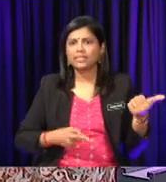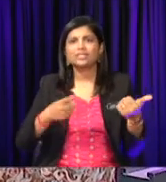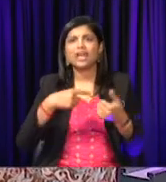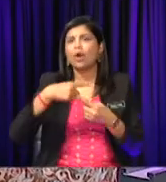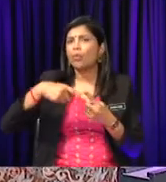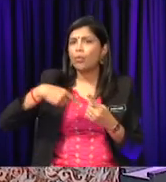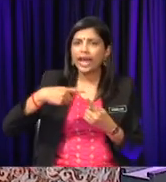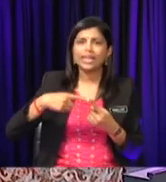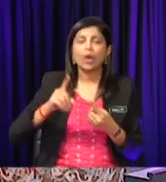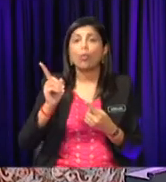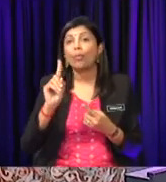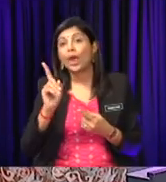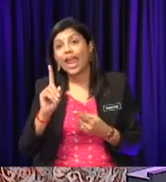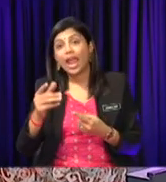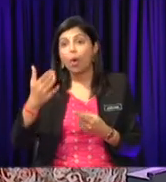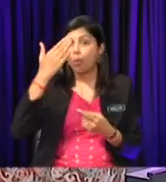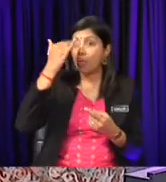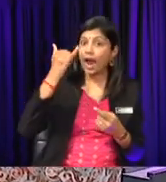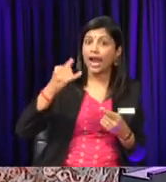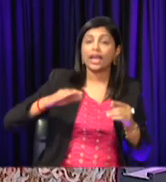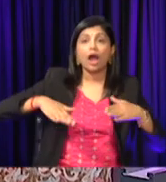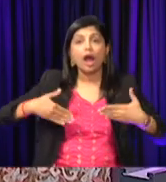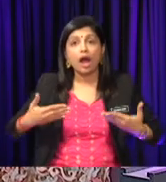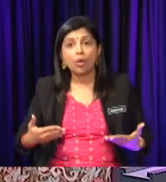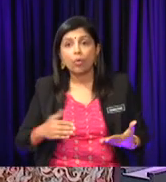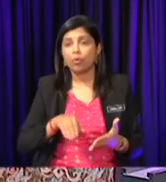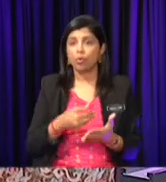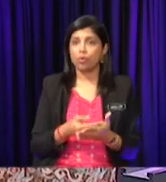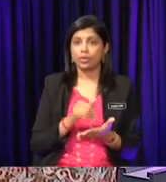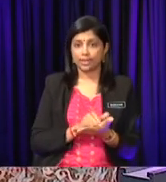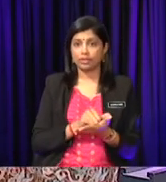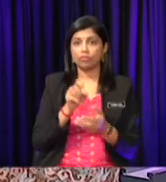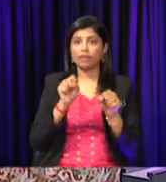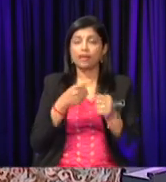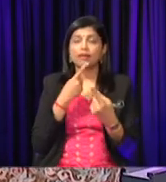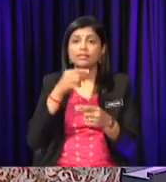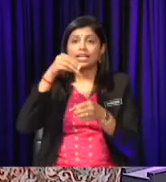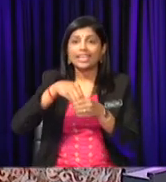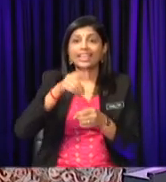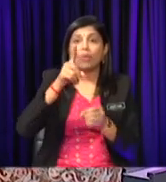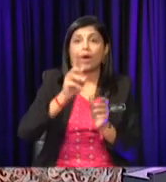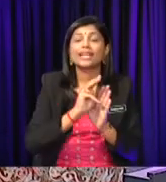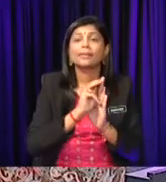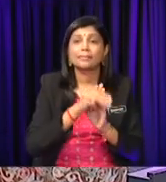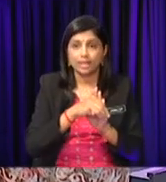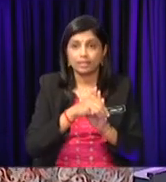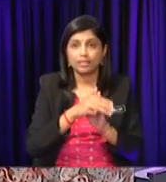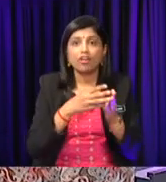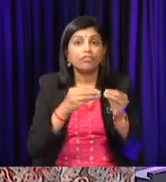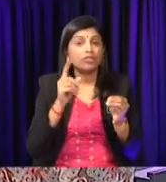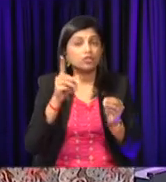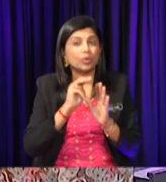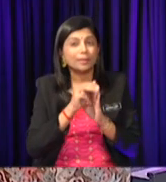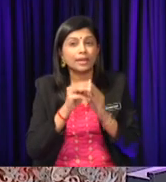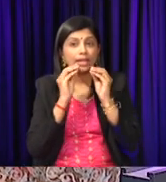birthdays are important, okay, if you respond to the questions. So you only have exactly a minute, and you will be timed. And when